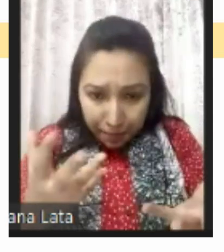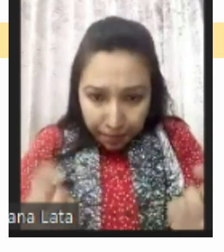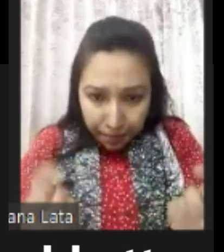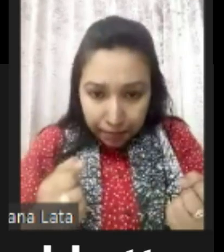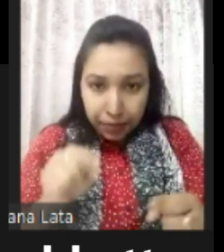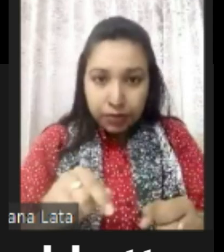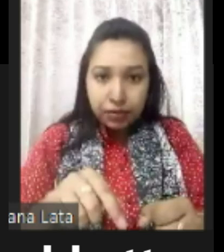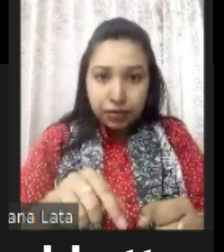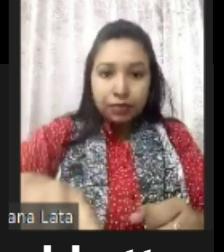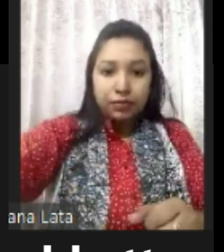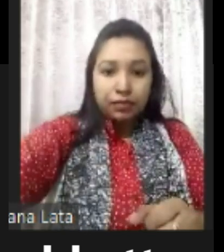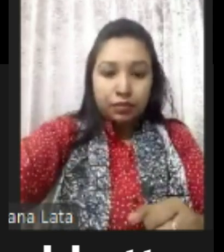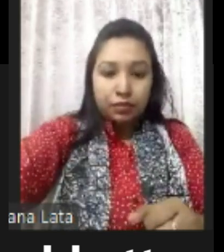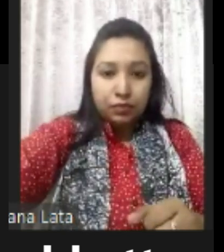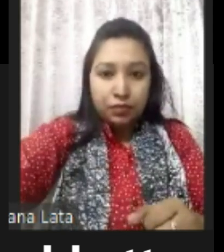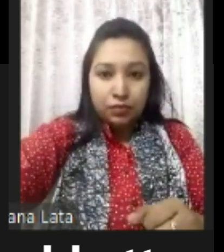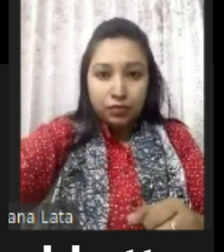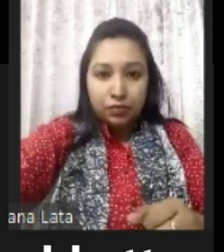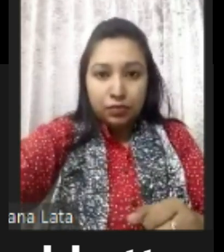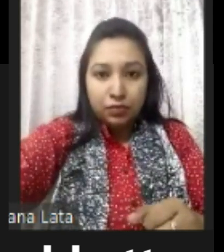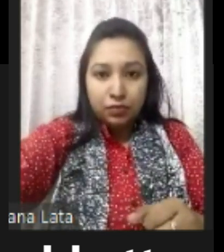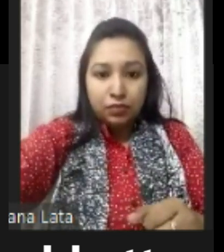speaker for today's session.